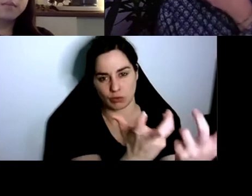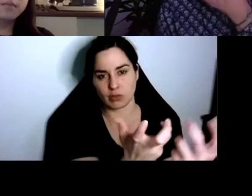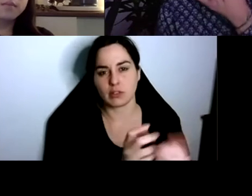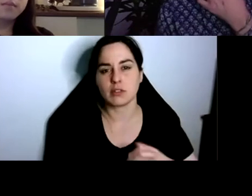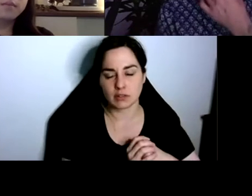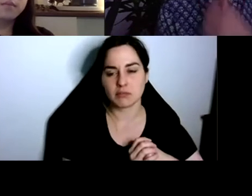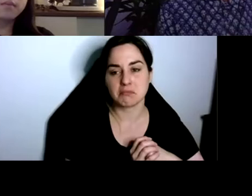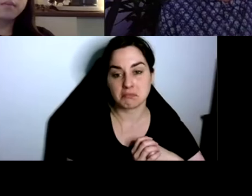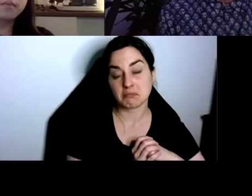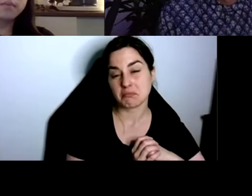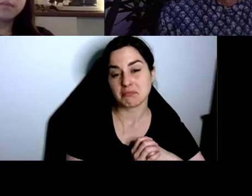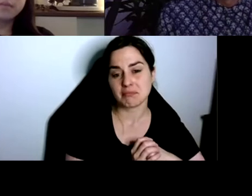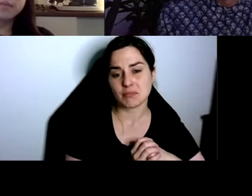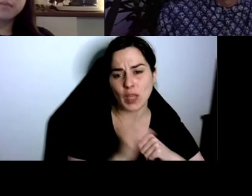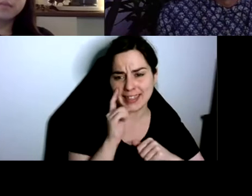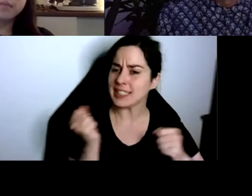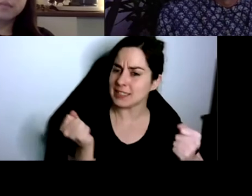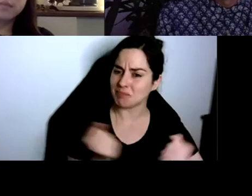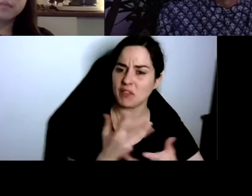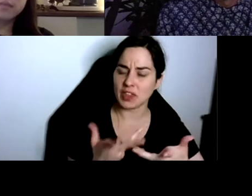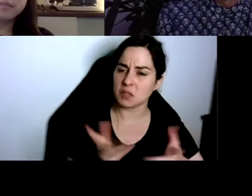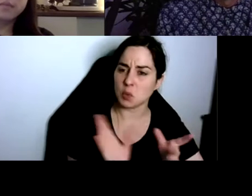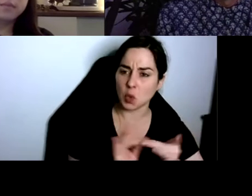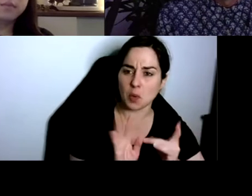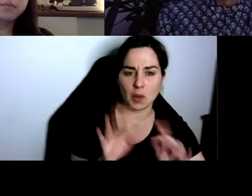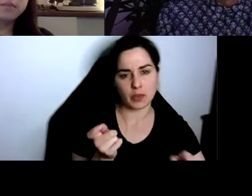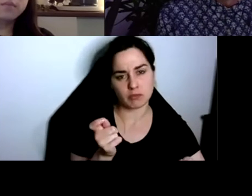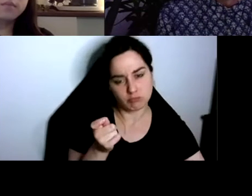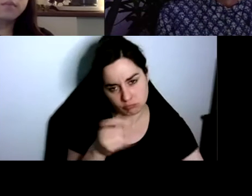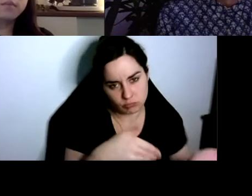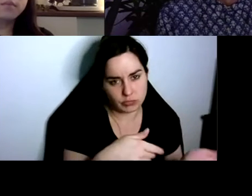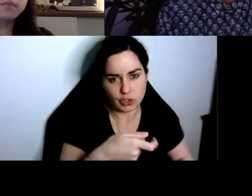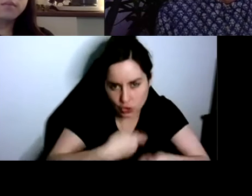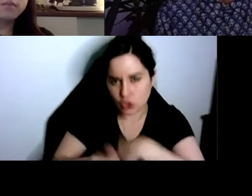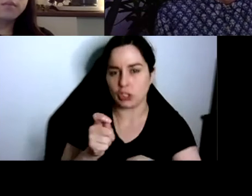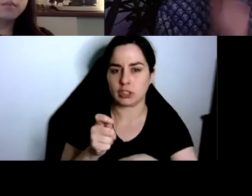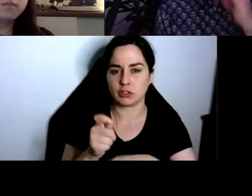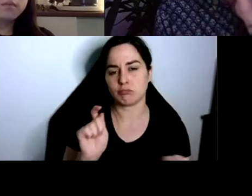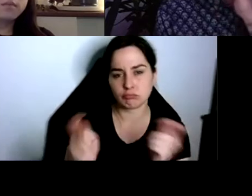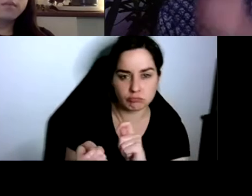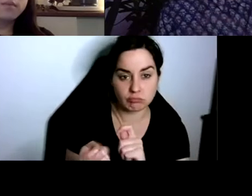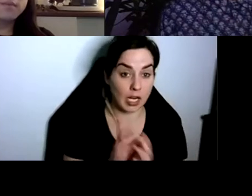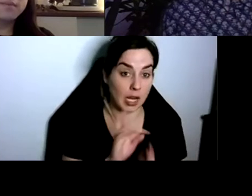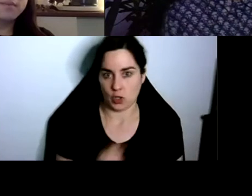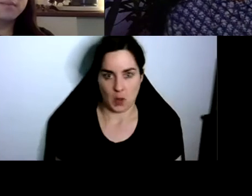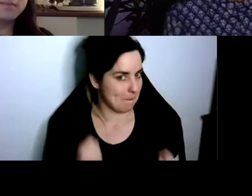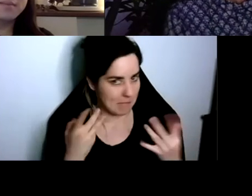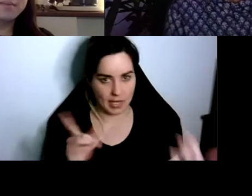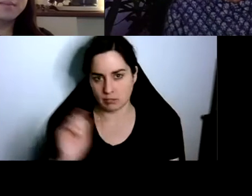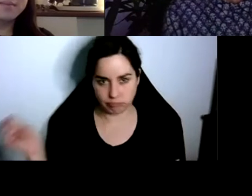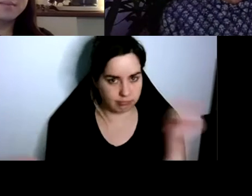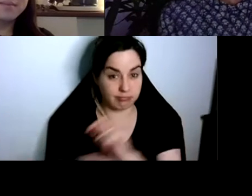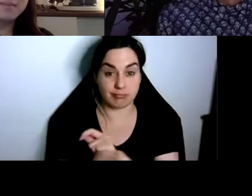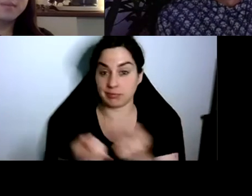Yeah, that's all I really have to say about the shifts that we're going on, but I'm sure there's lots of other shifts going on